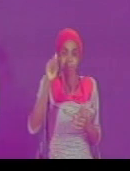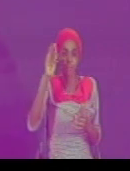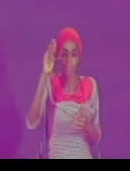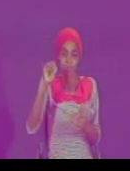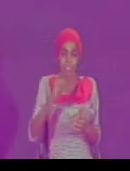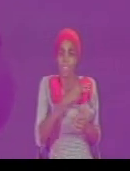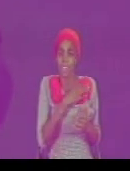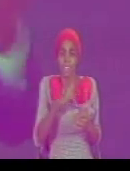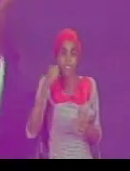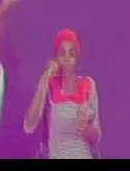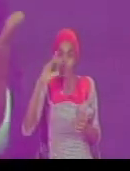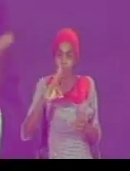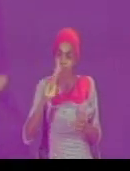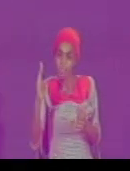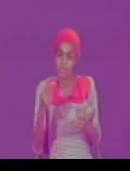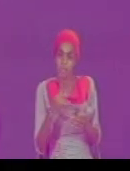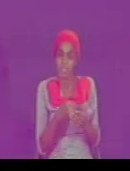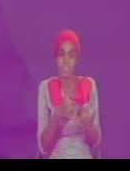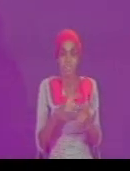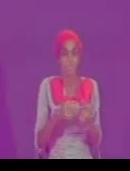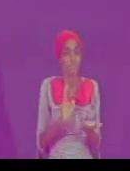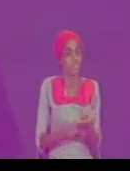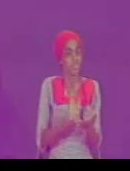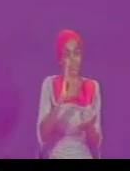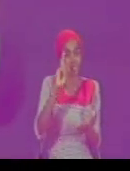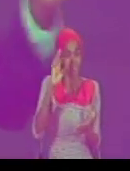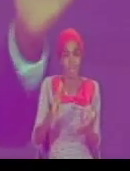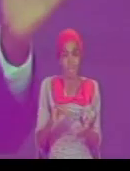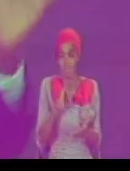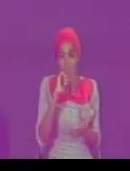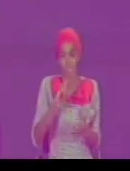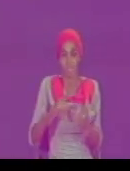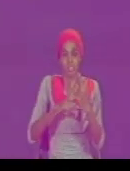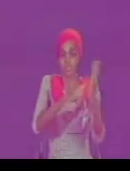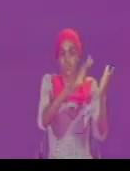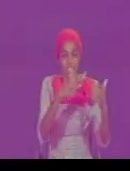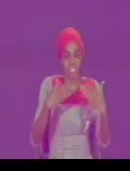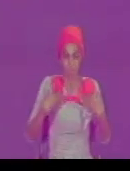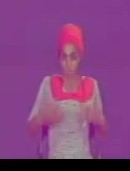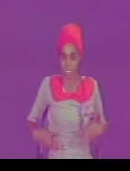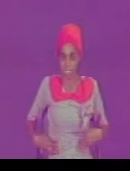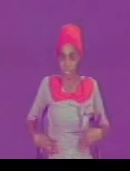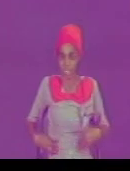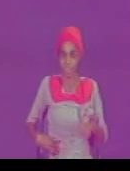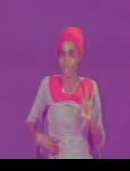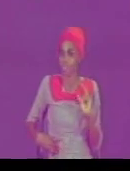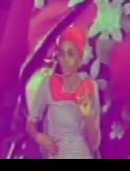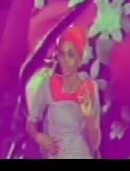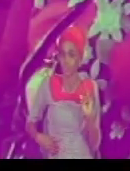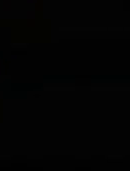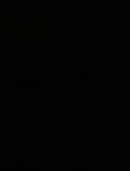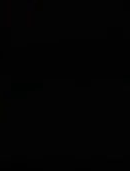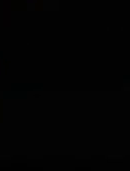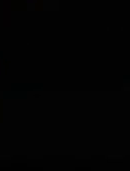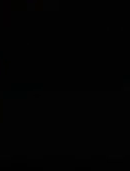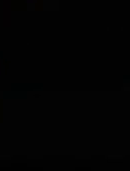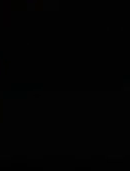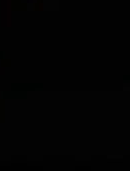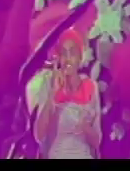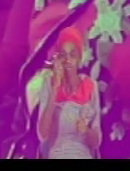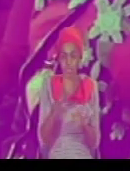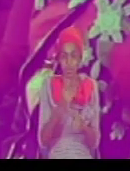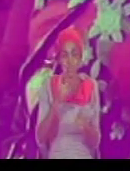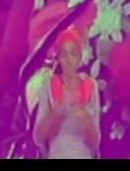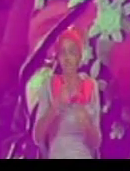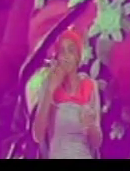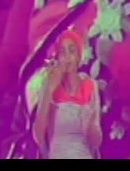and not to exhibit their bust or their buttocks or anything. It's just to praise the Lord. But